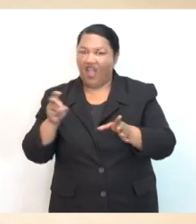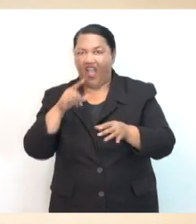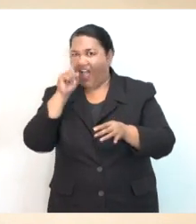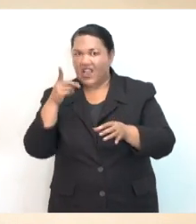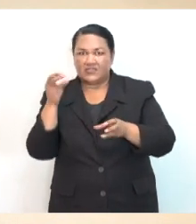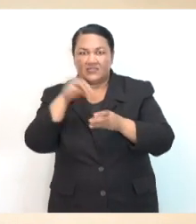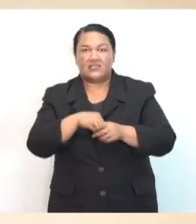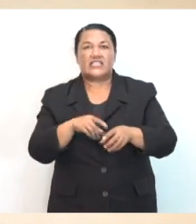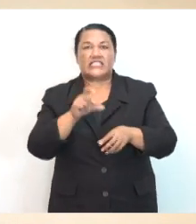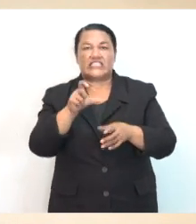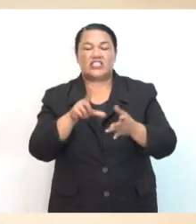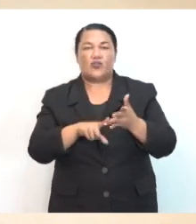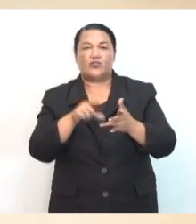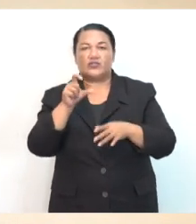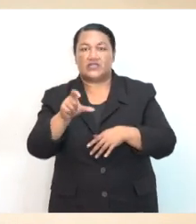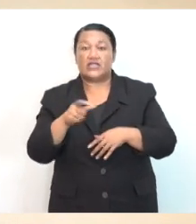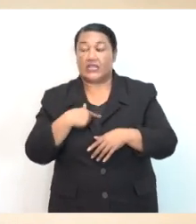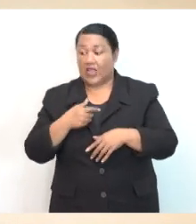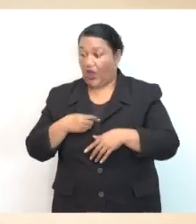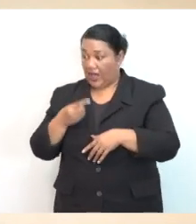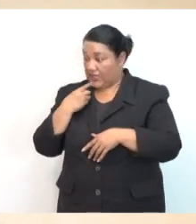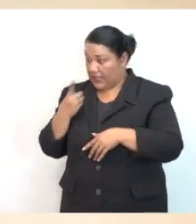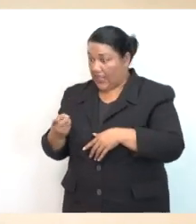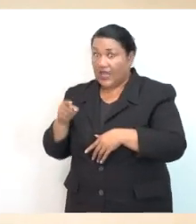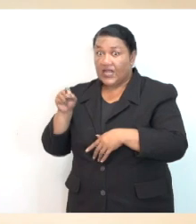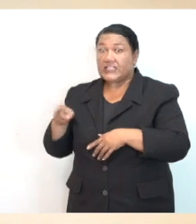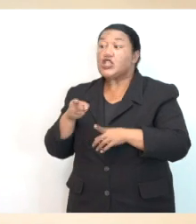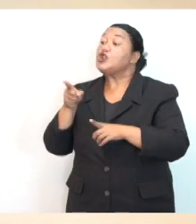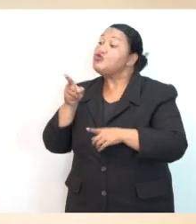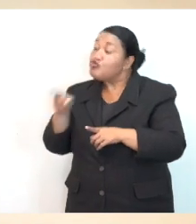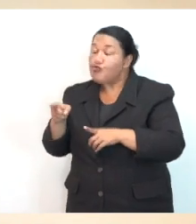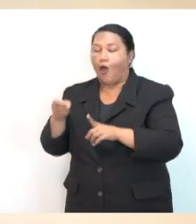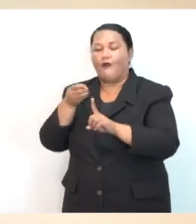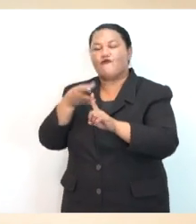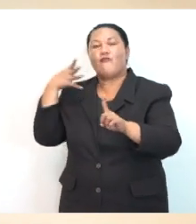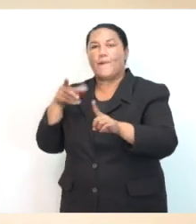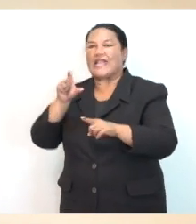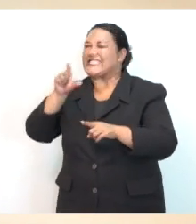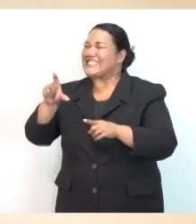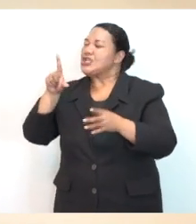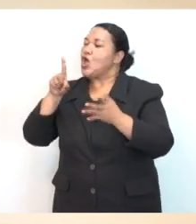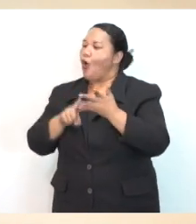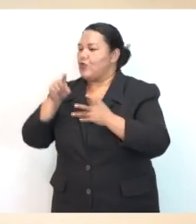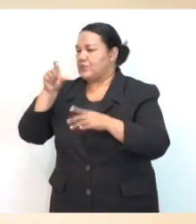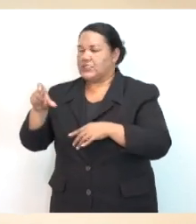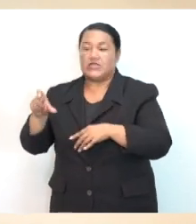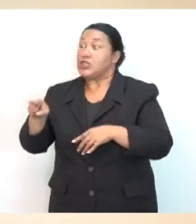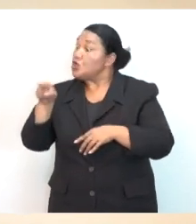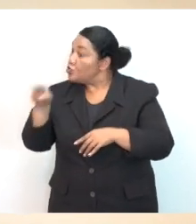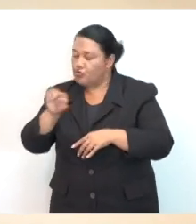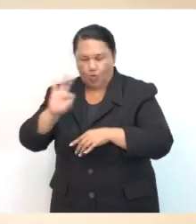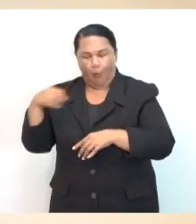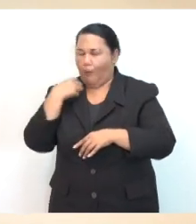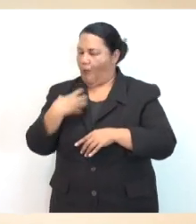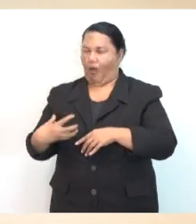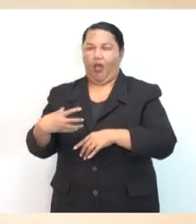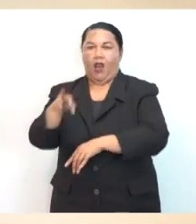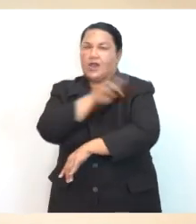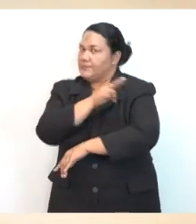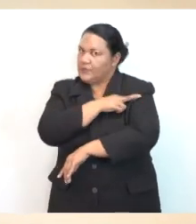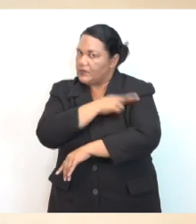I will only caution Mr. Qayyum, as a former member of the COC, to let the COC do its job. Unlike the